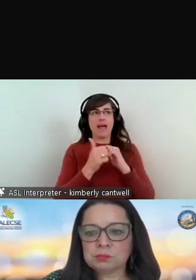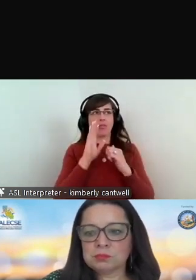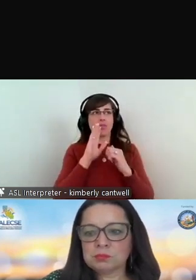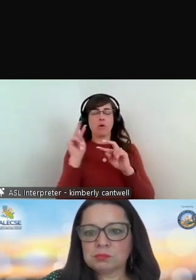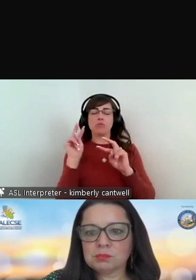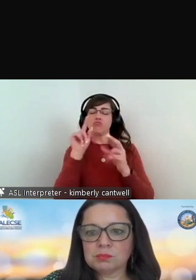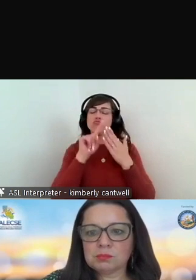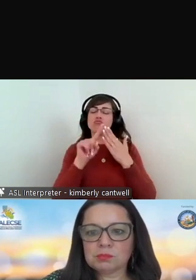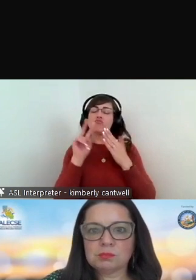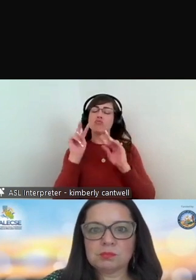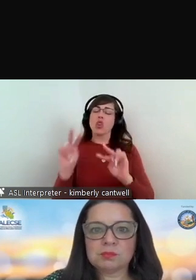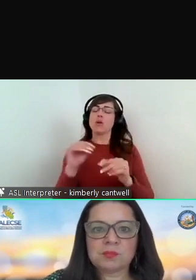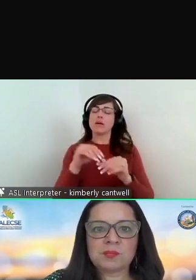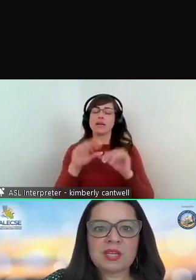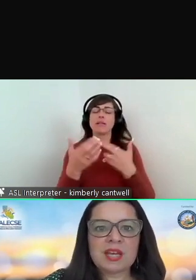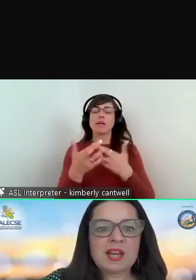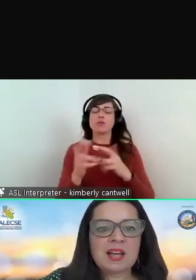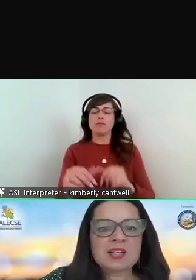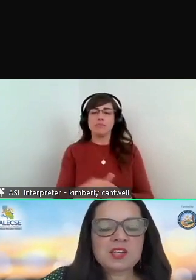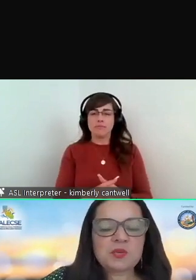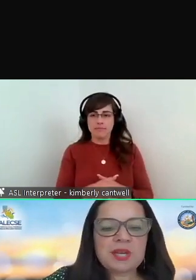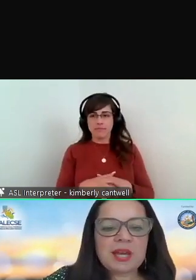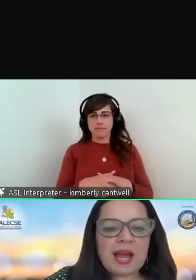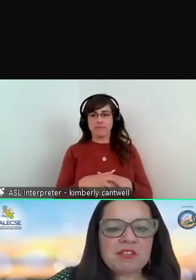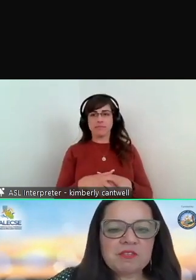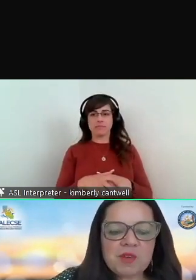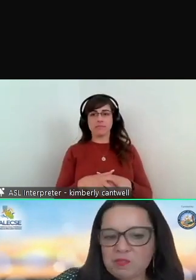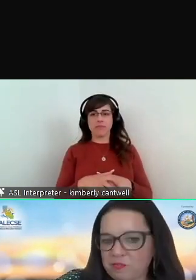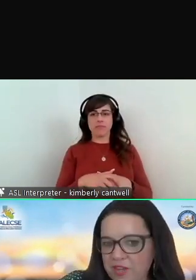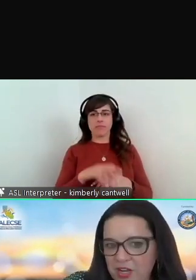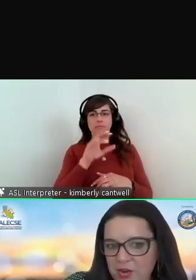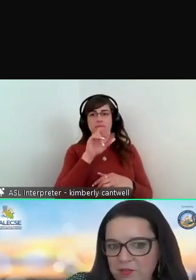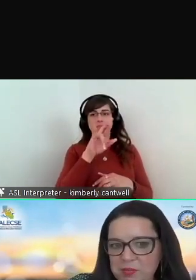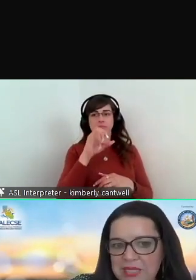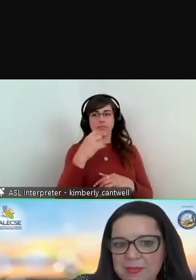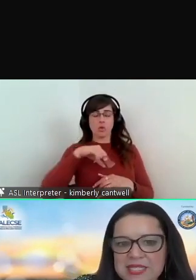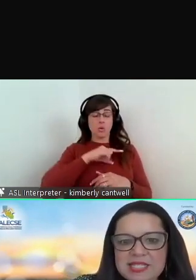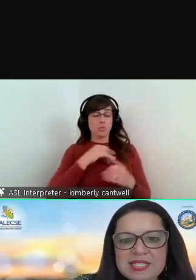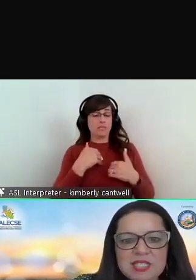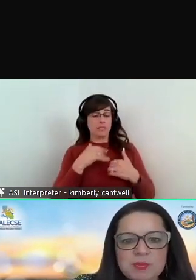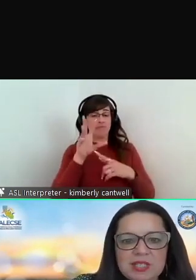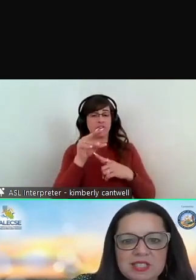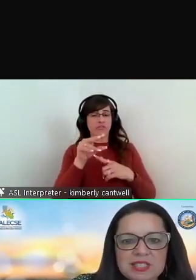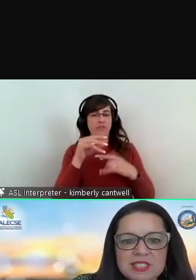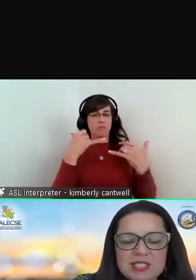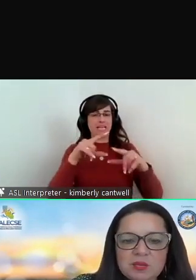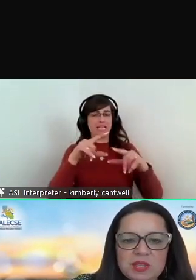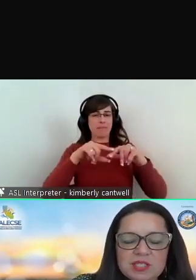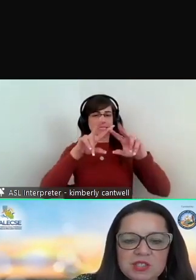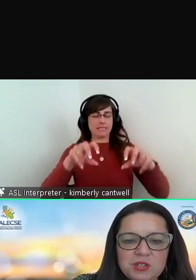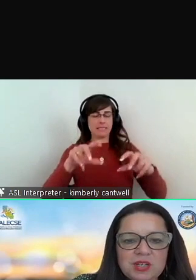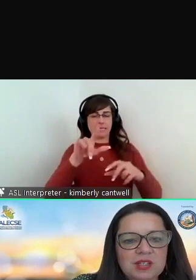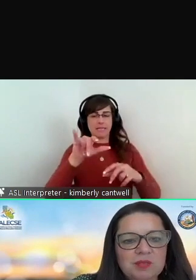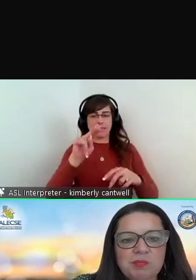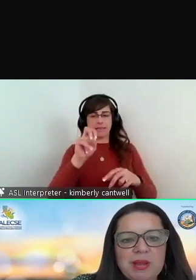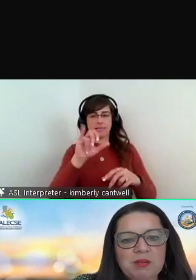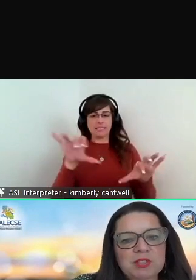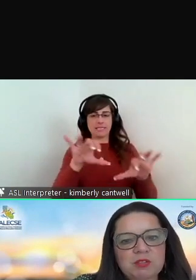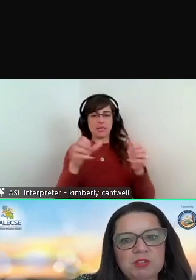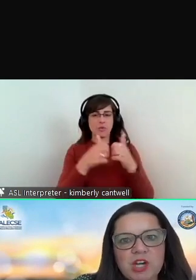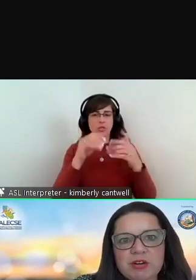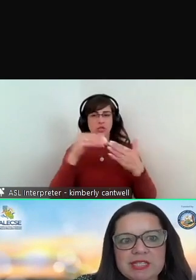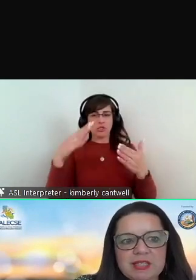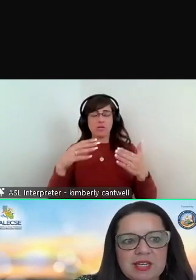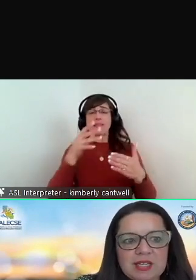look in a classroom. So we have a video of a play-based assessment that Lindsay did with a student. The parent